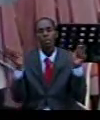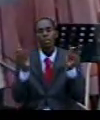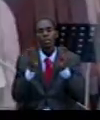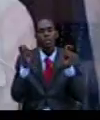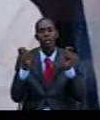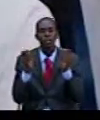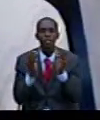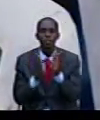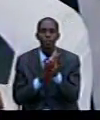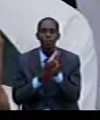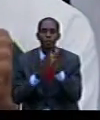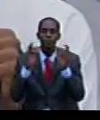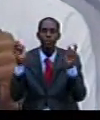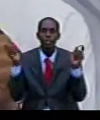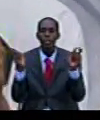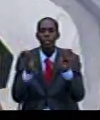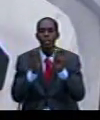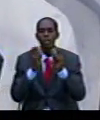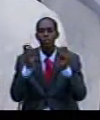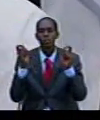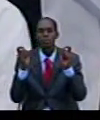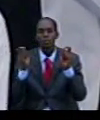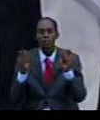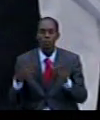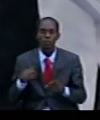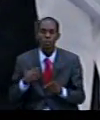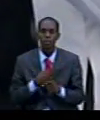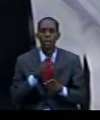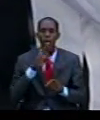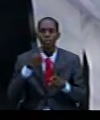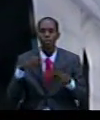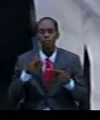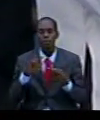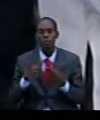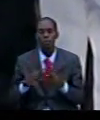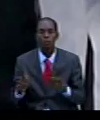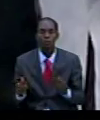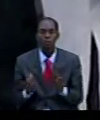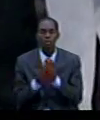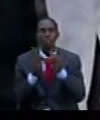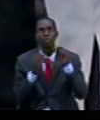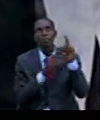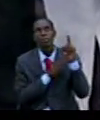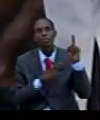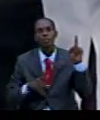Hallelujah, hallelujah. We are going to meet the Lord.